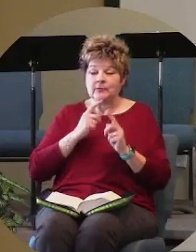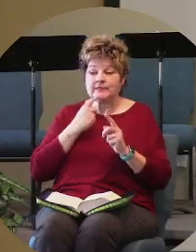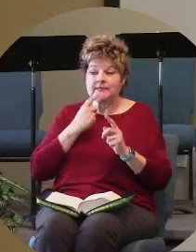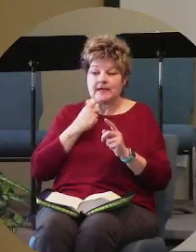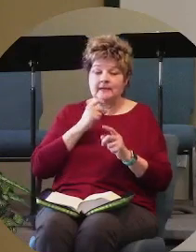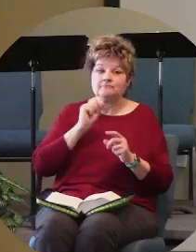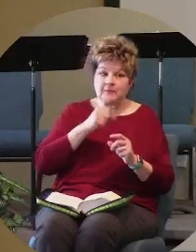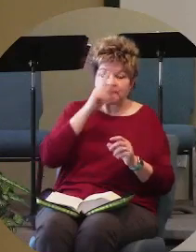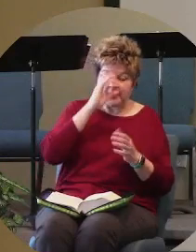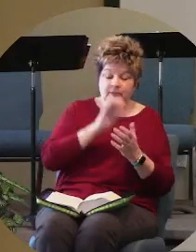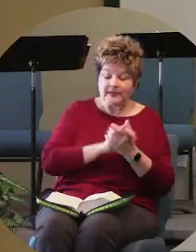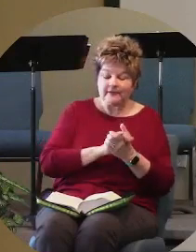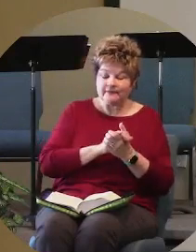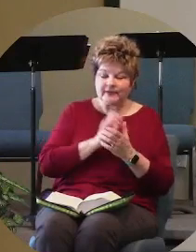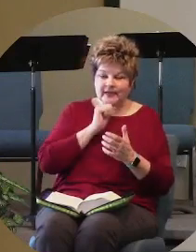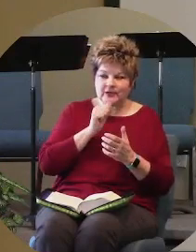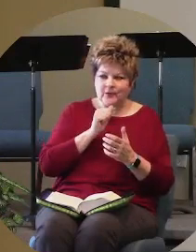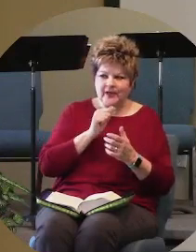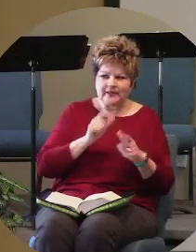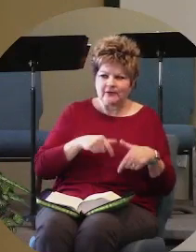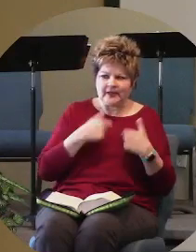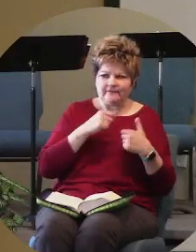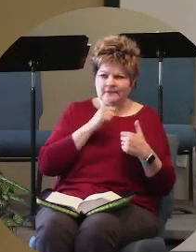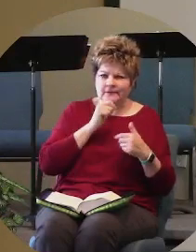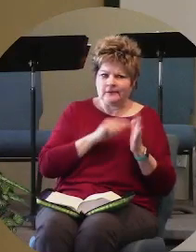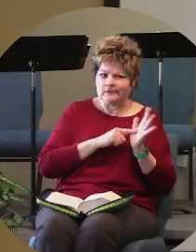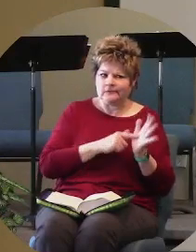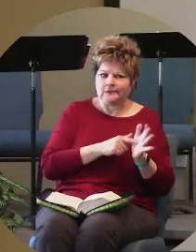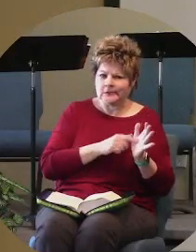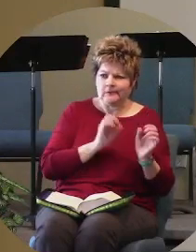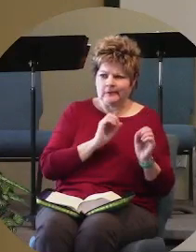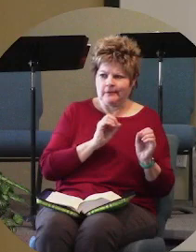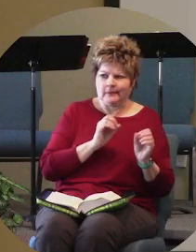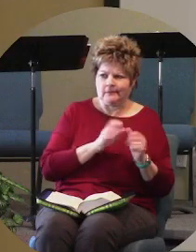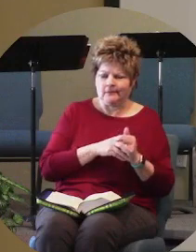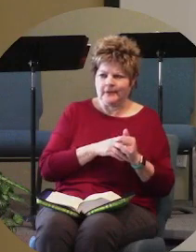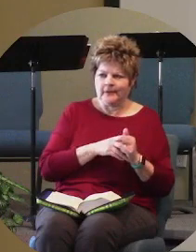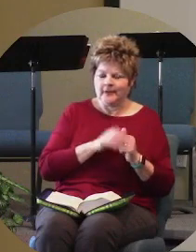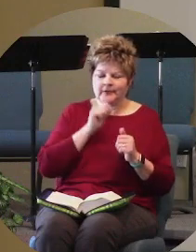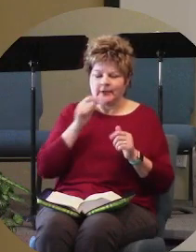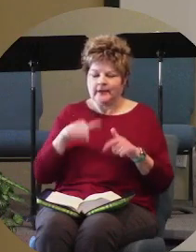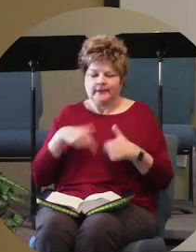And their life doesn't flesh that out. They don't live for Jesus.